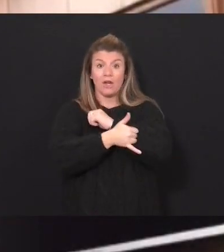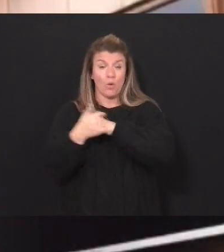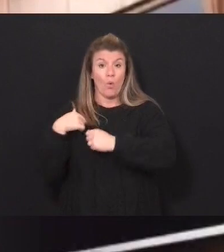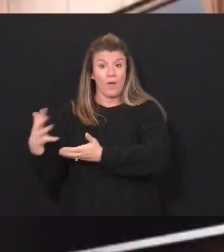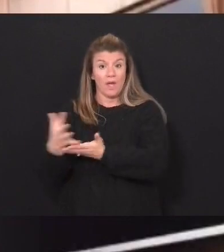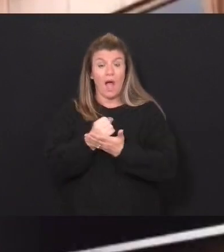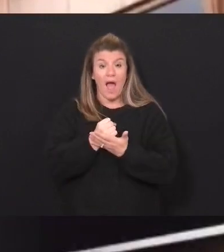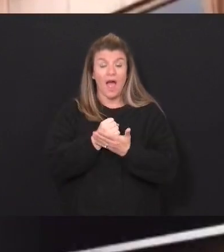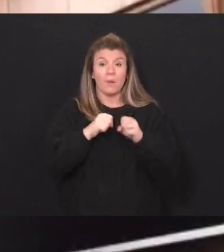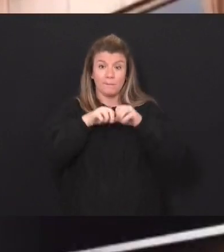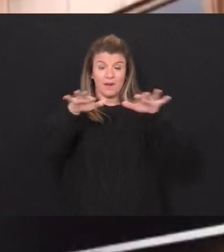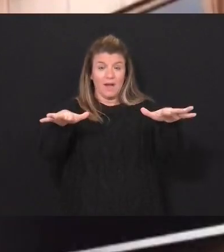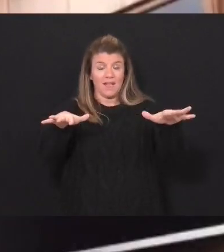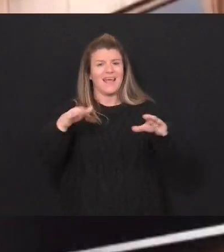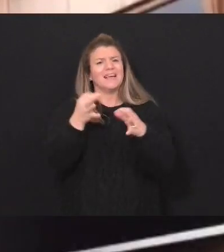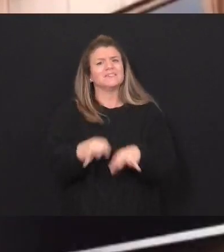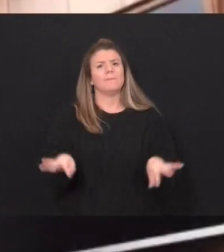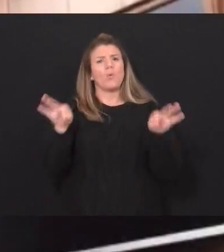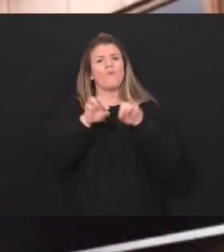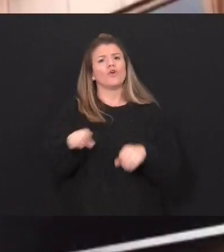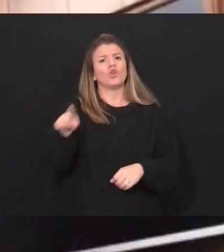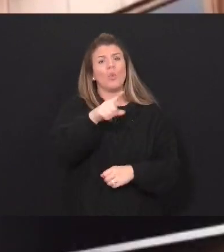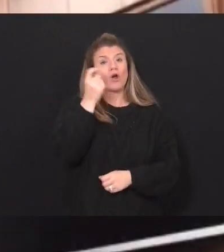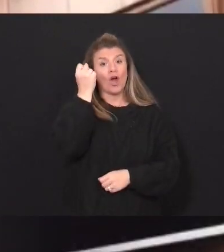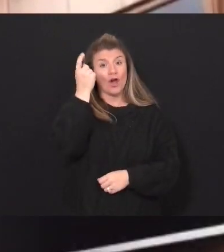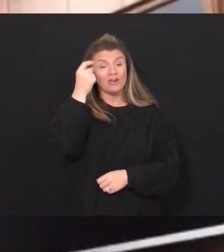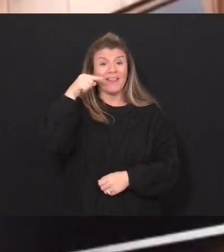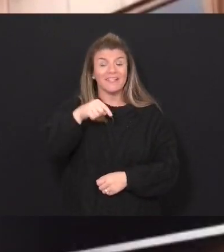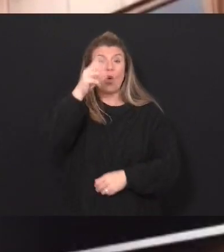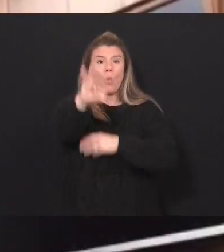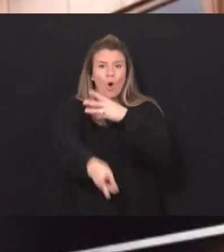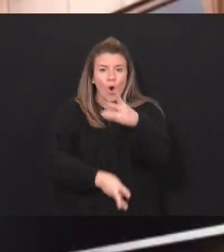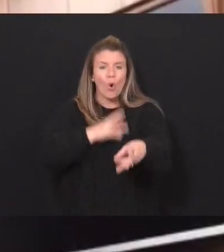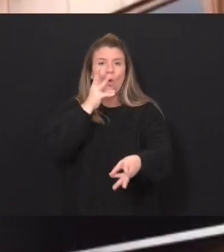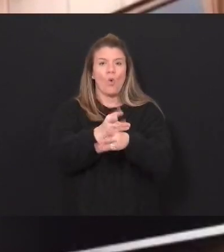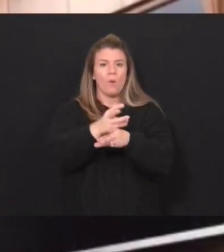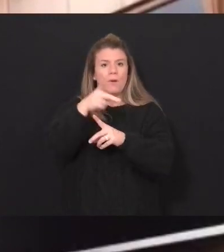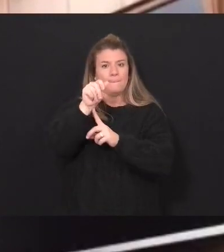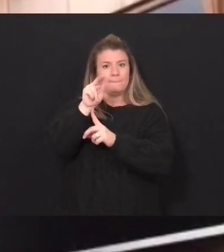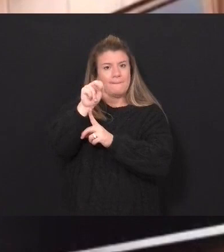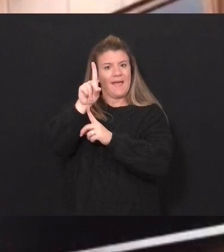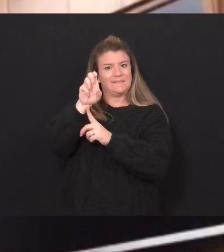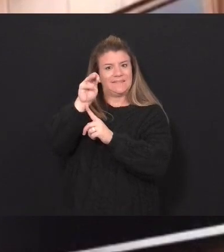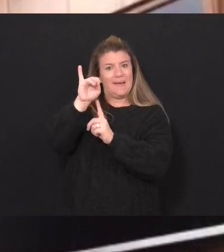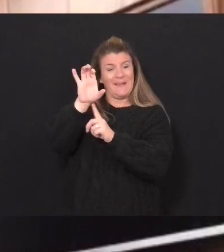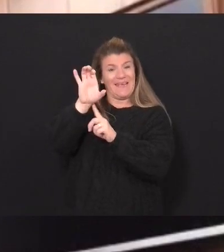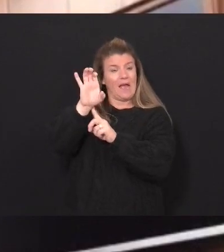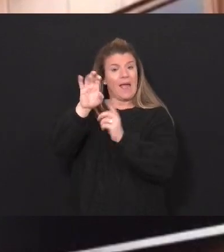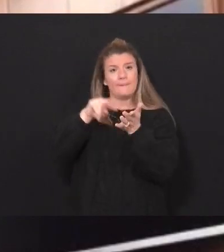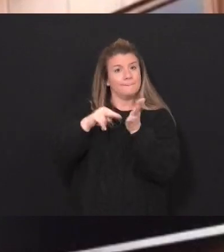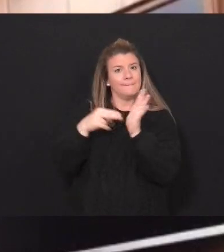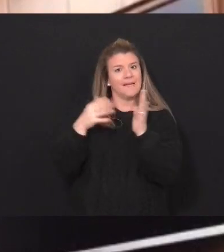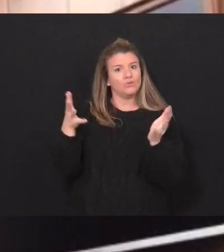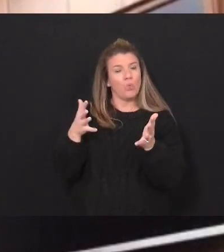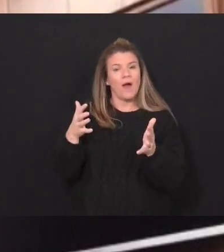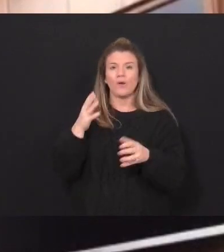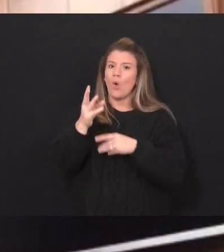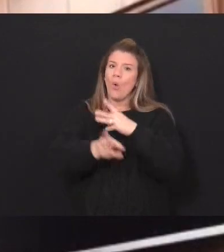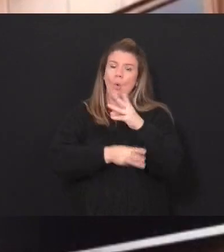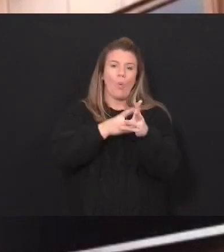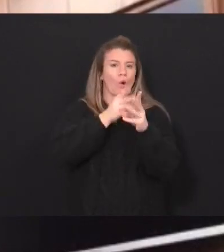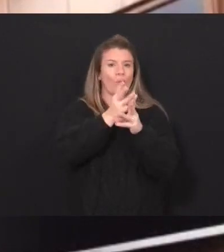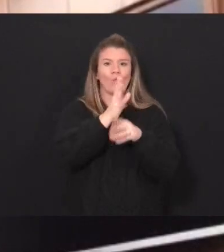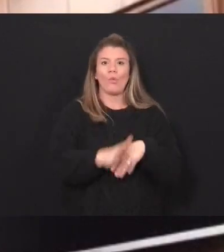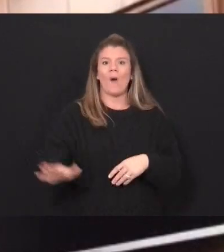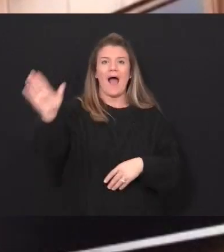I think it's important to understand that this is a global pandemic. Therefore, there is a worldwide shortage of these